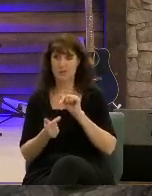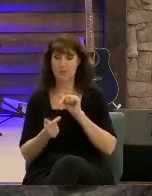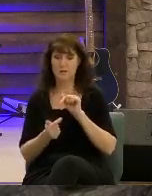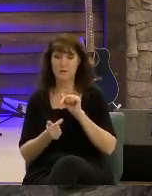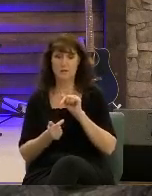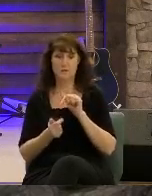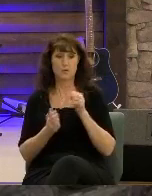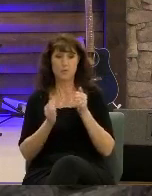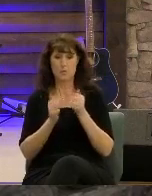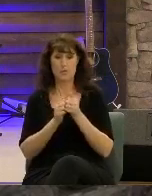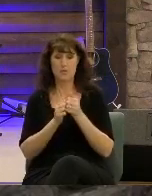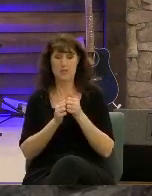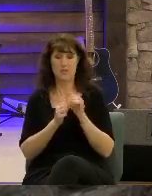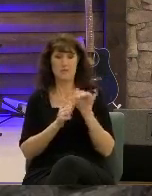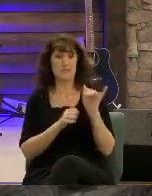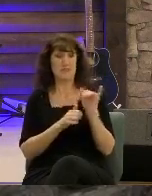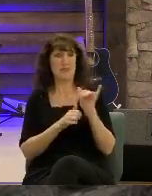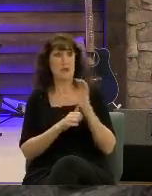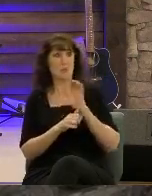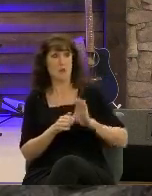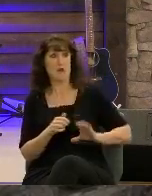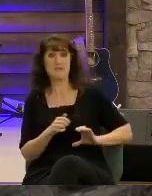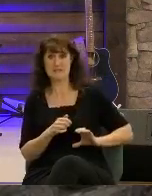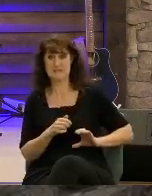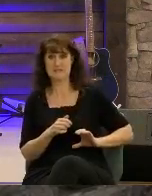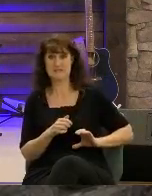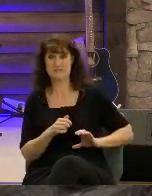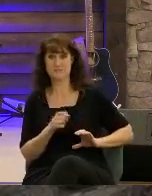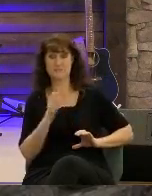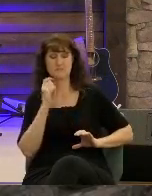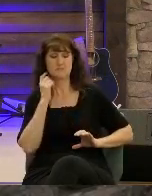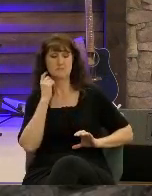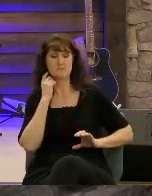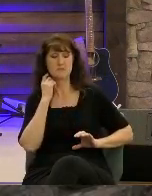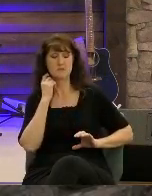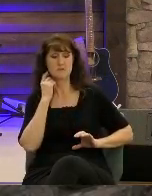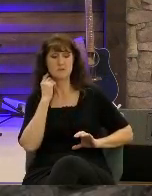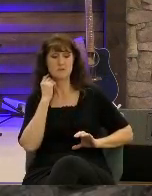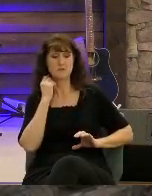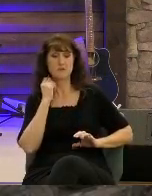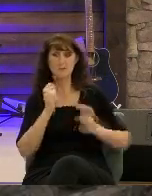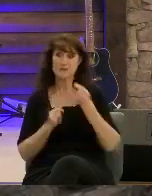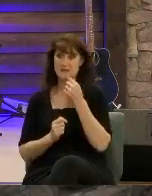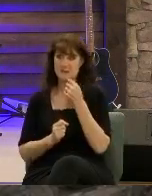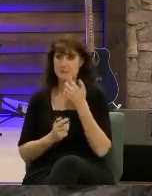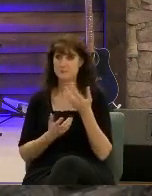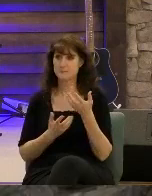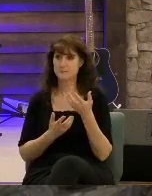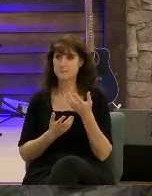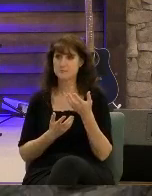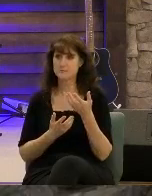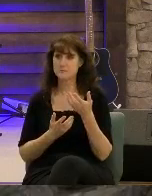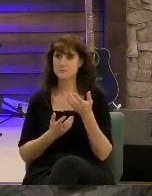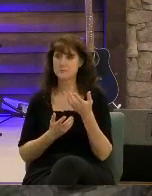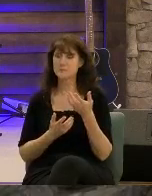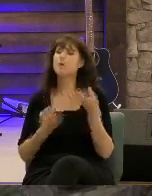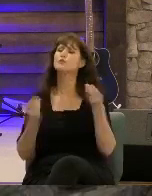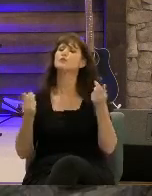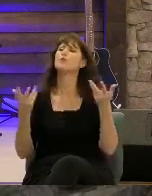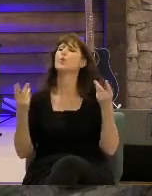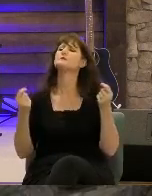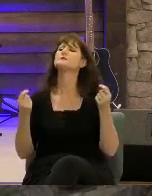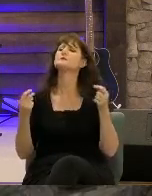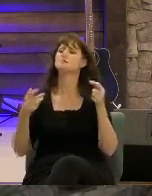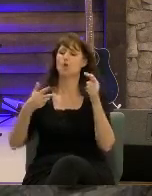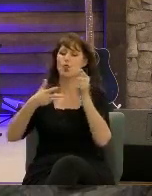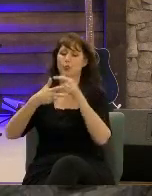being Christ-like, right? And he says the solution to it is three